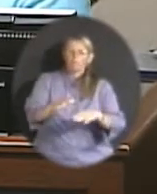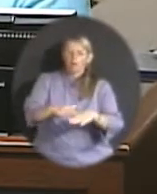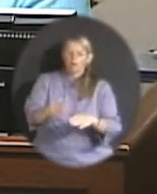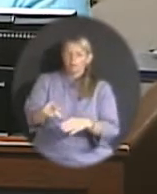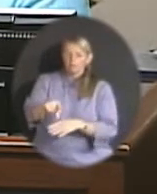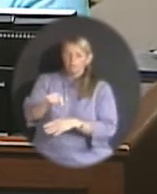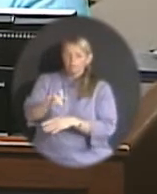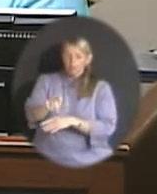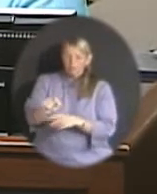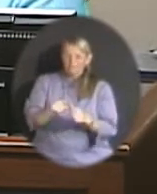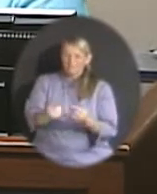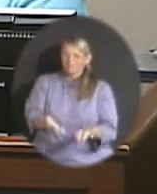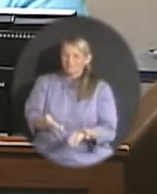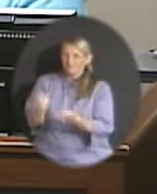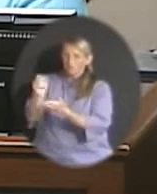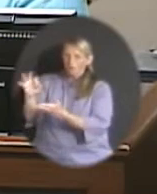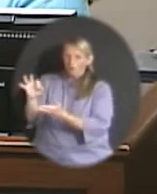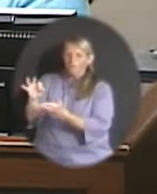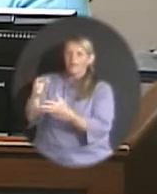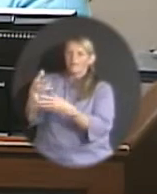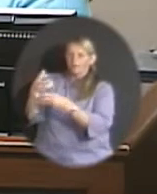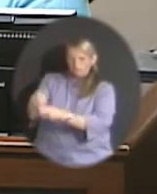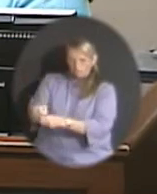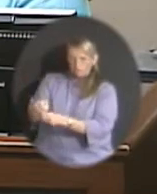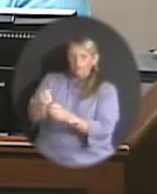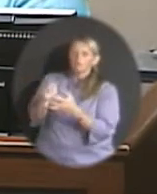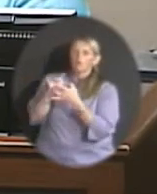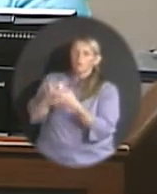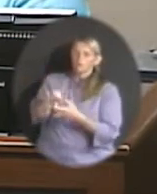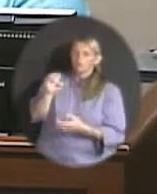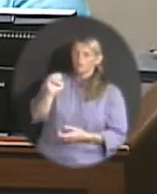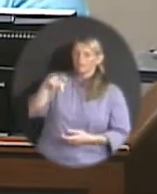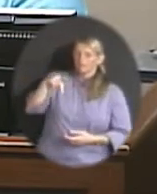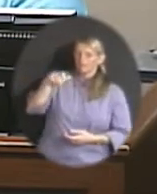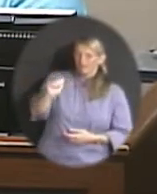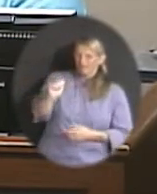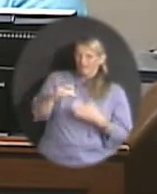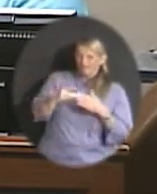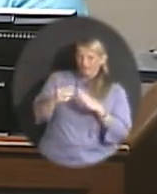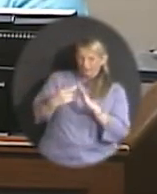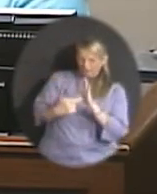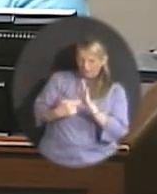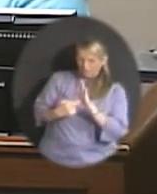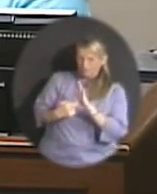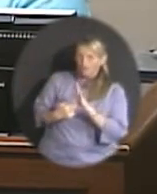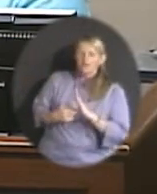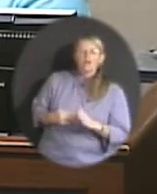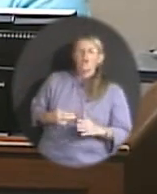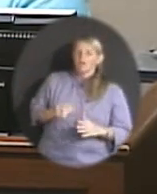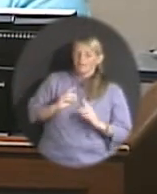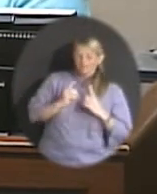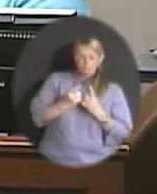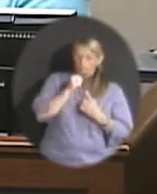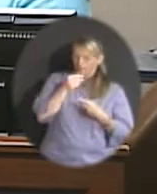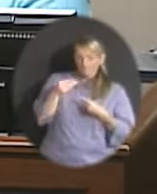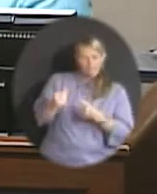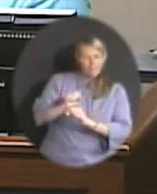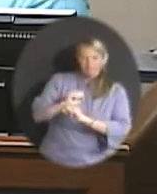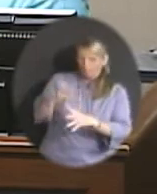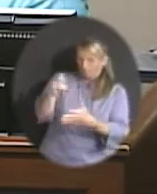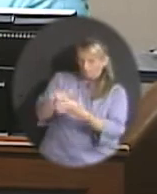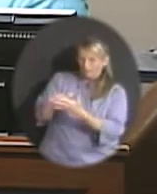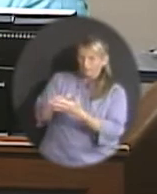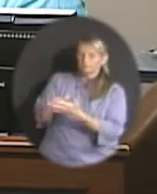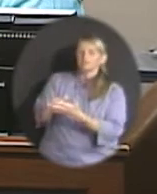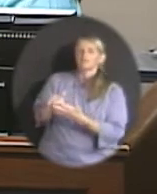of it according to the federal EPA guidelines. They do this at no cost to the district. We do not pay them a cent for this equipment. Your next